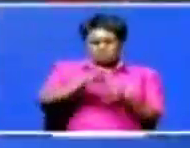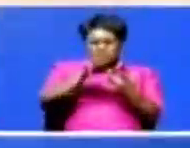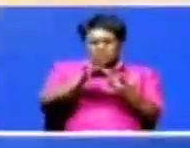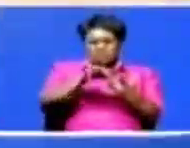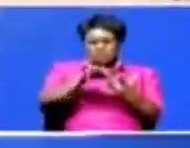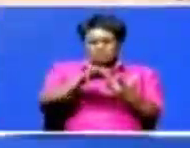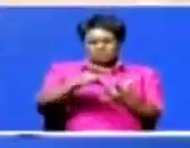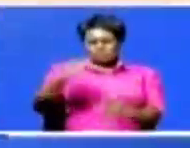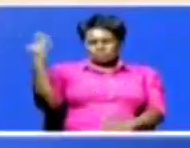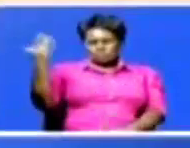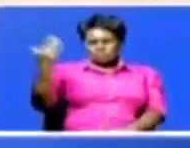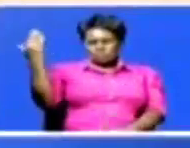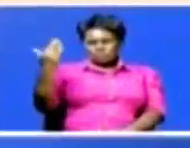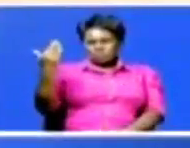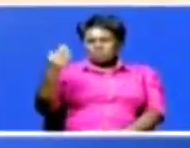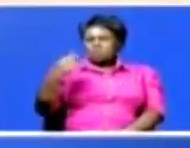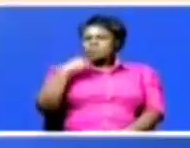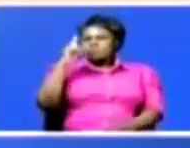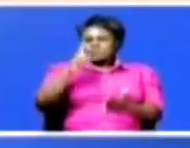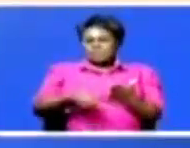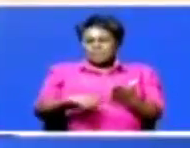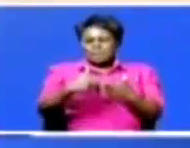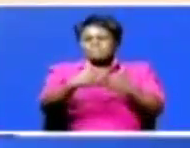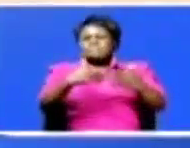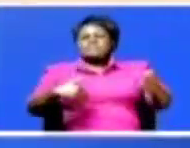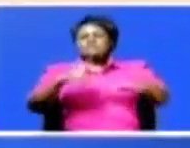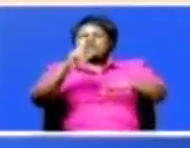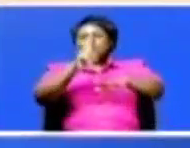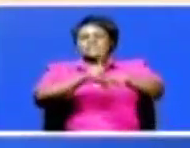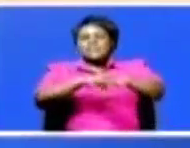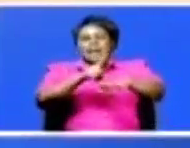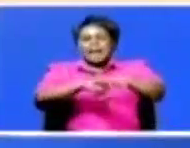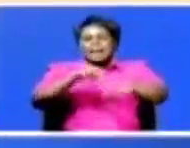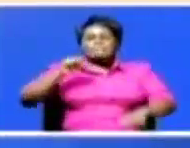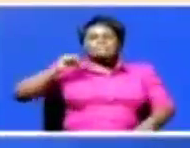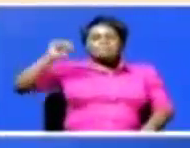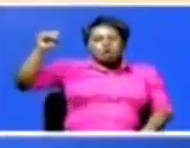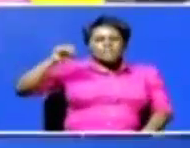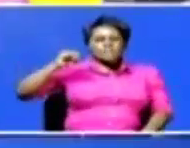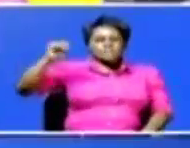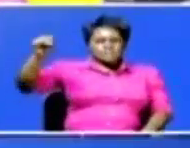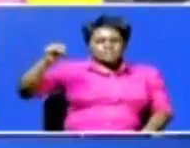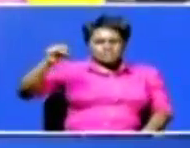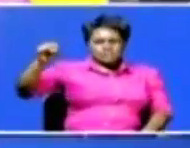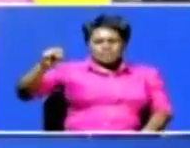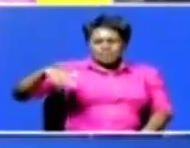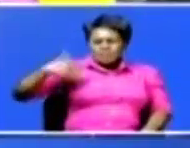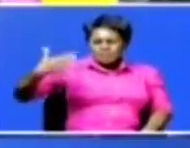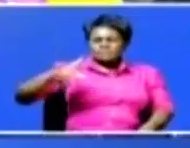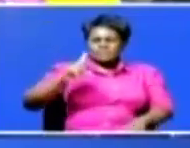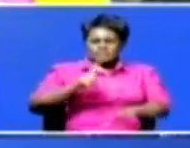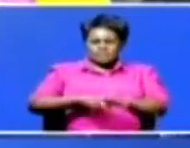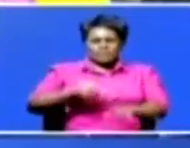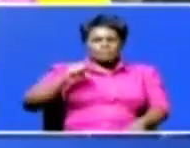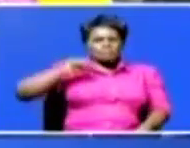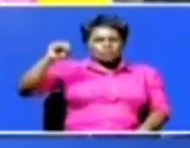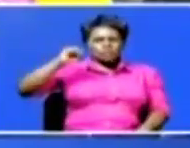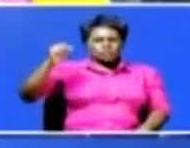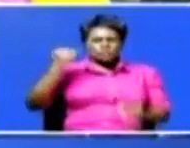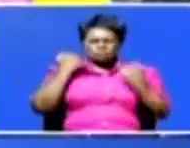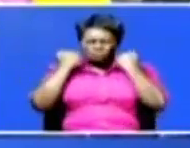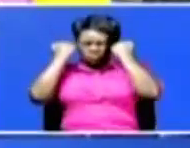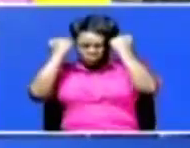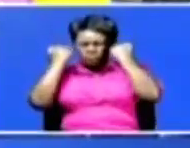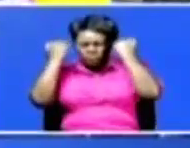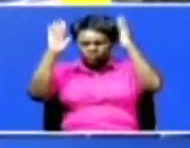the country of what he called premature and toxic succession politics. Every time political tension which